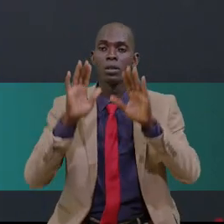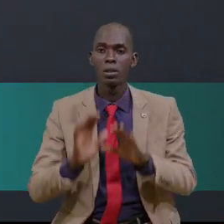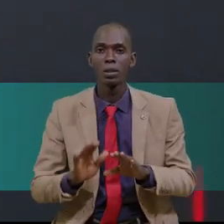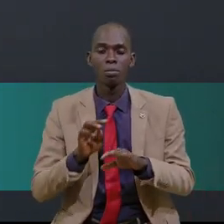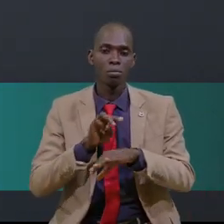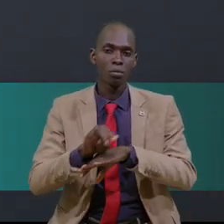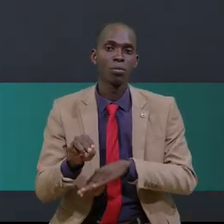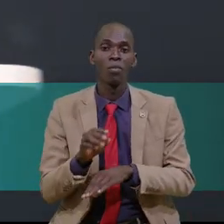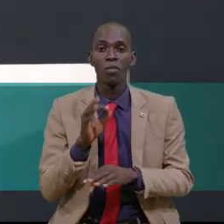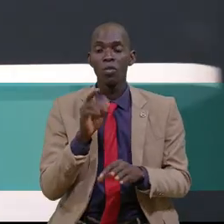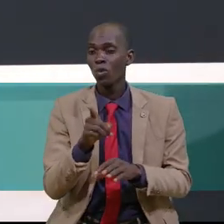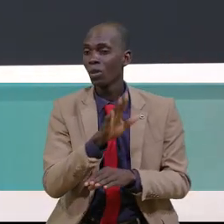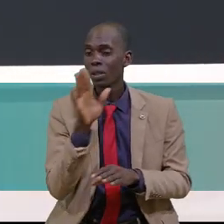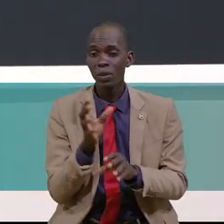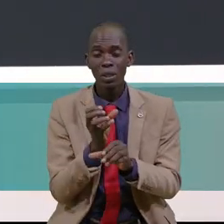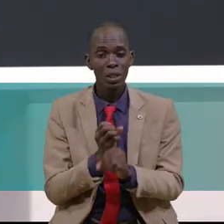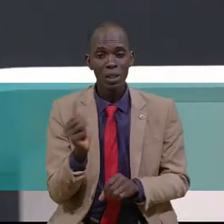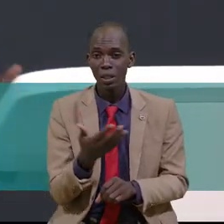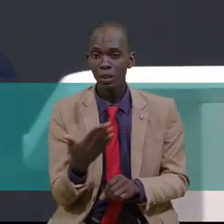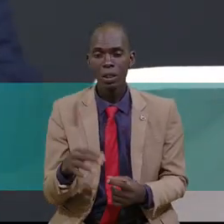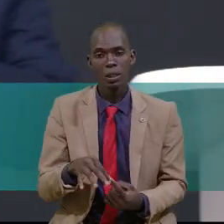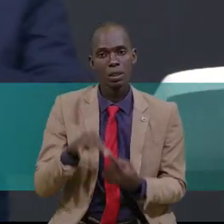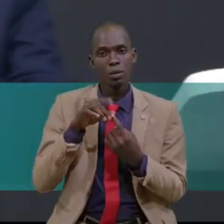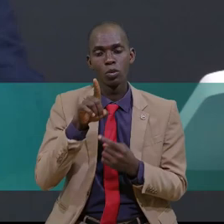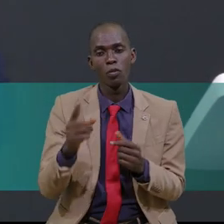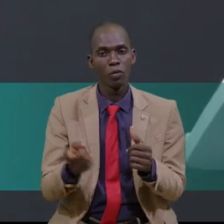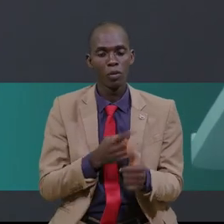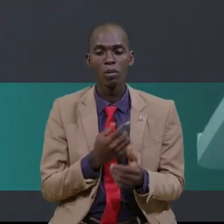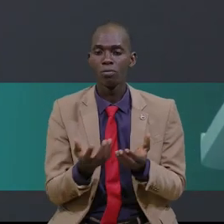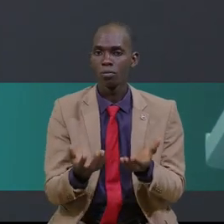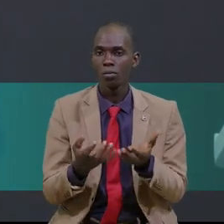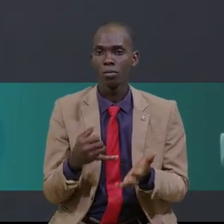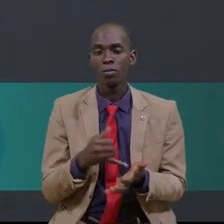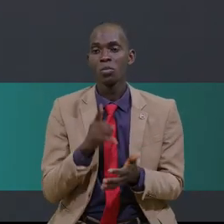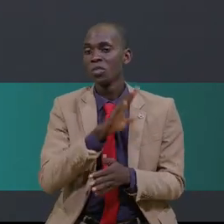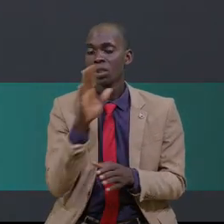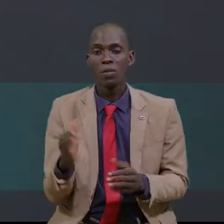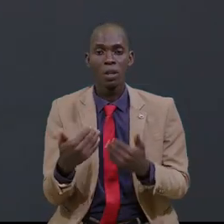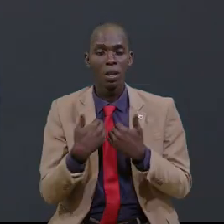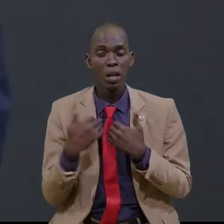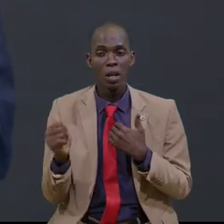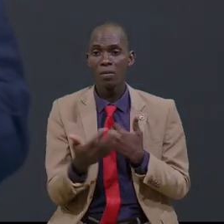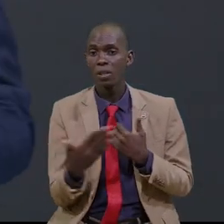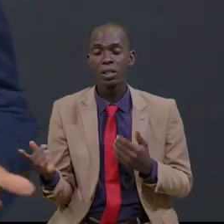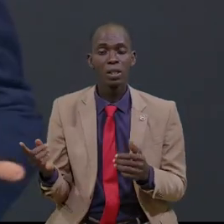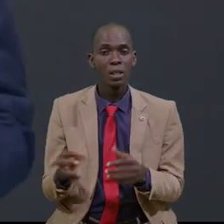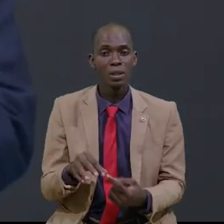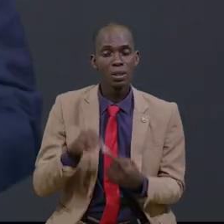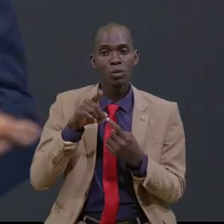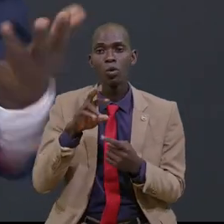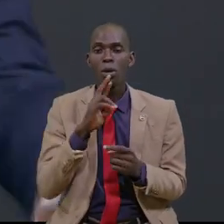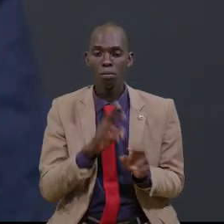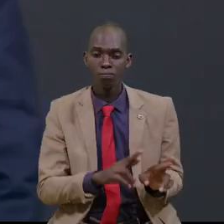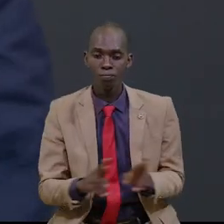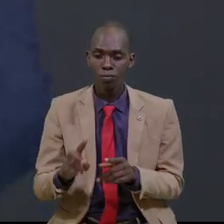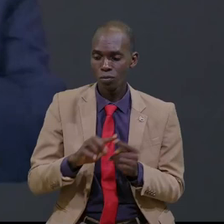anything except you desire. You never obtain anything except you are willing to abandon the things that